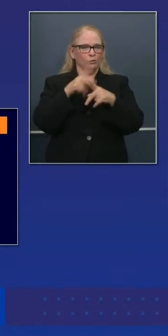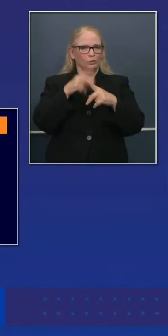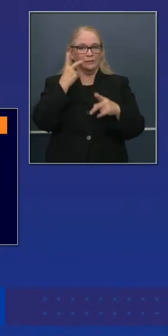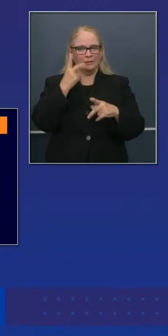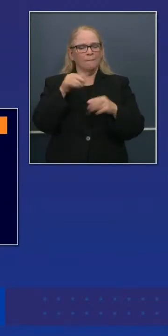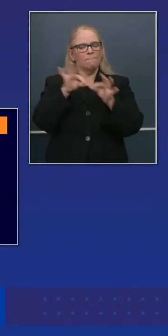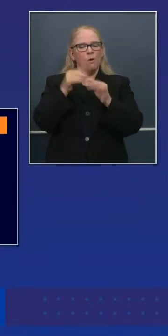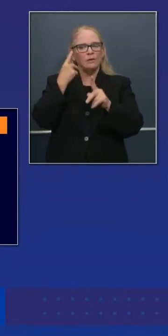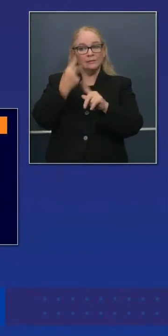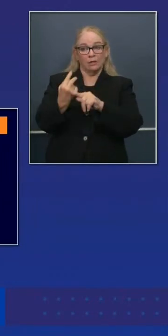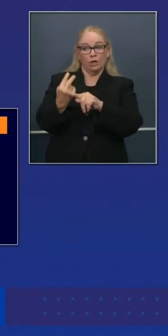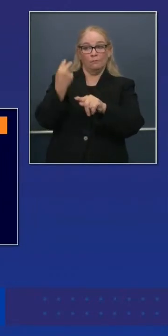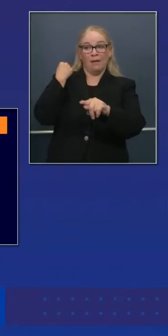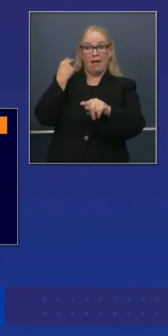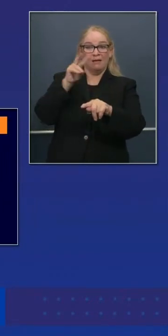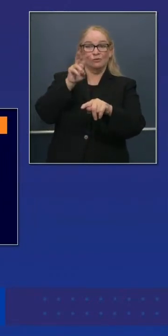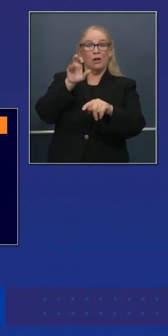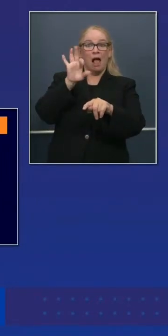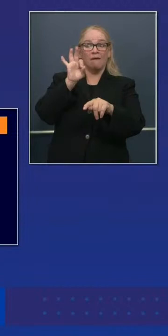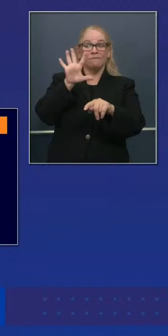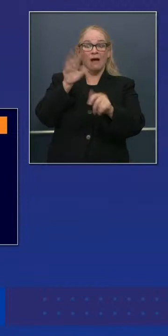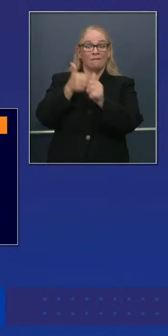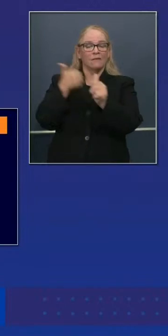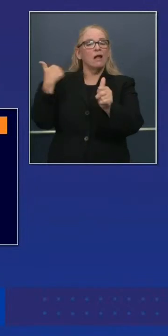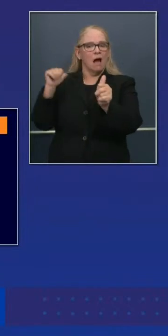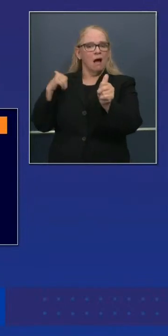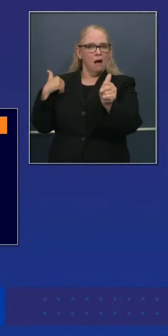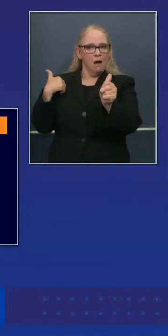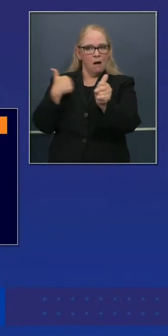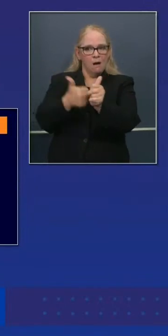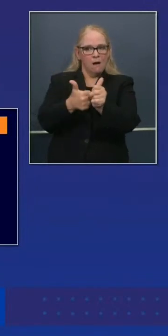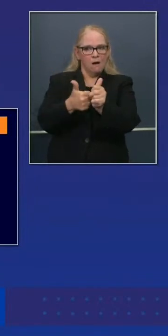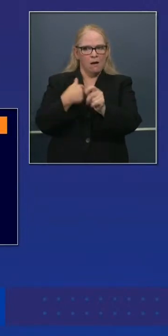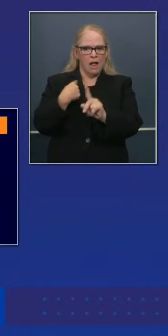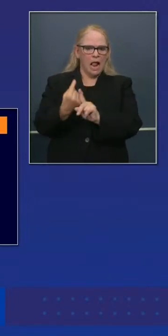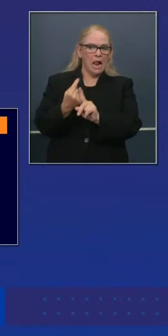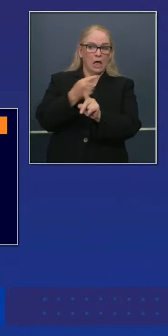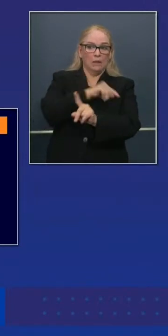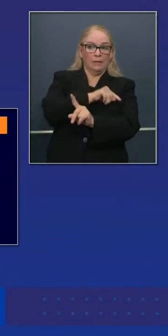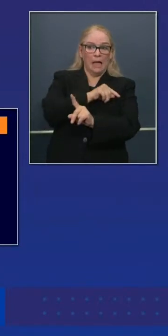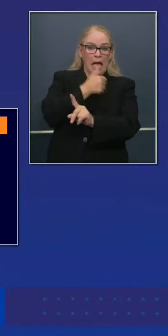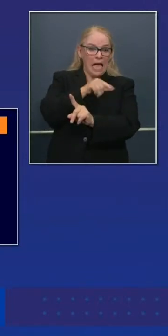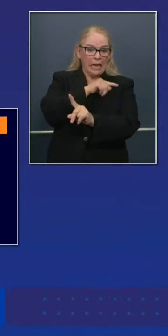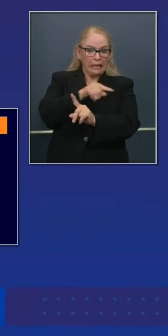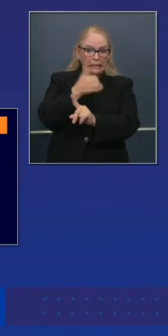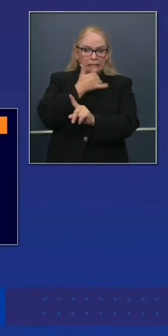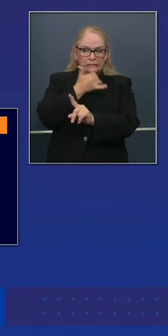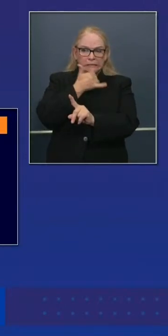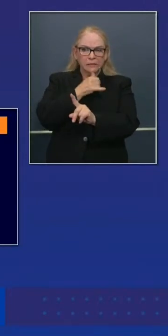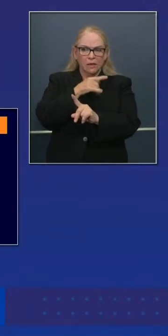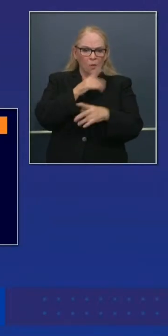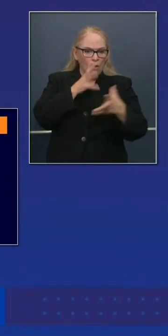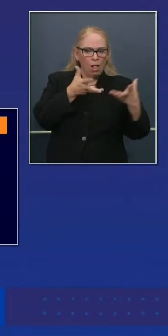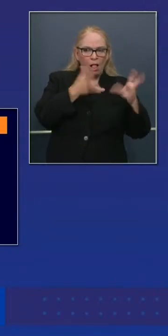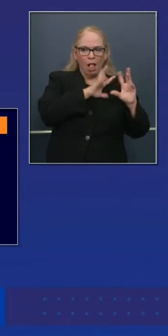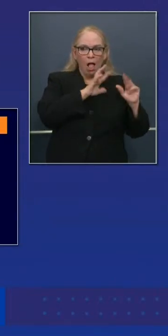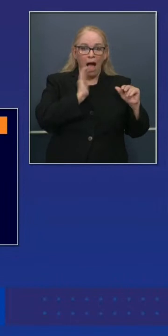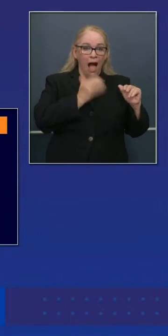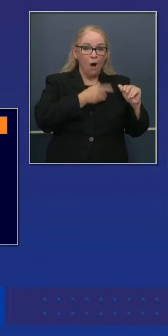those 295,000 backlog cases, that suggests that those trend lines that we advanced last